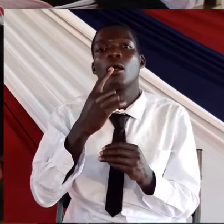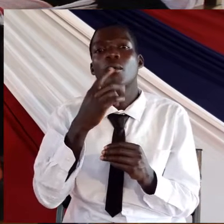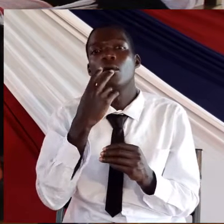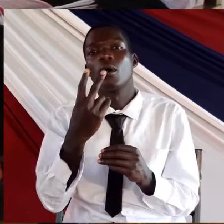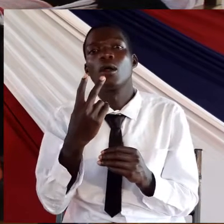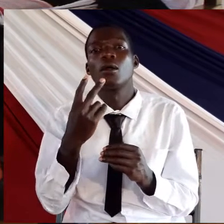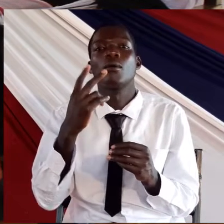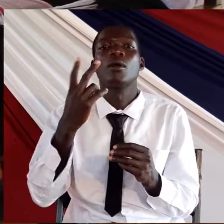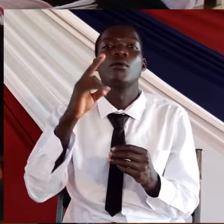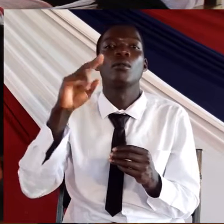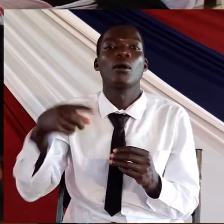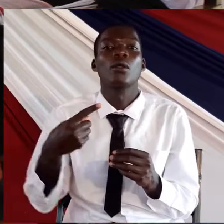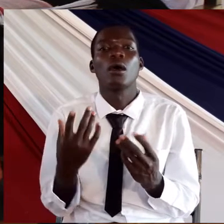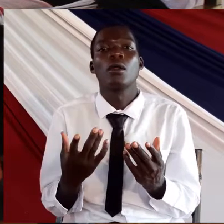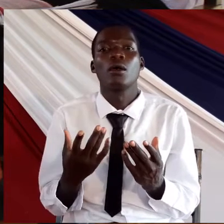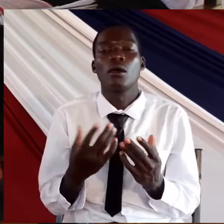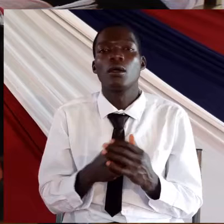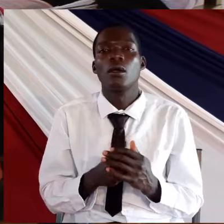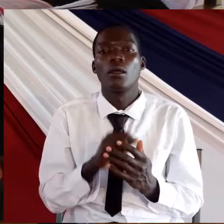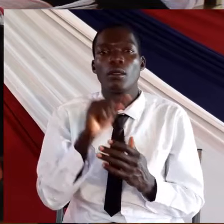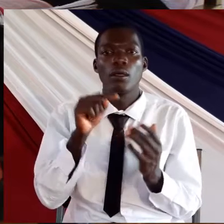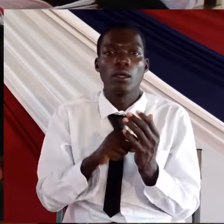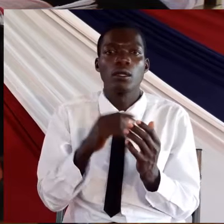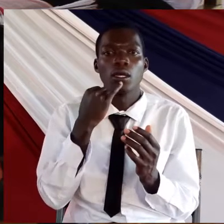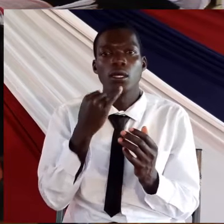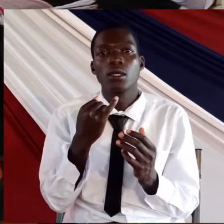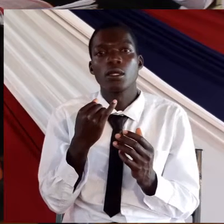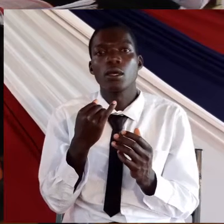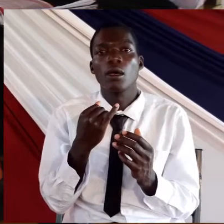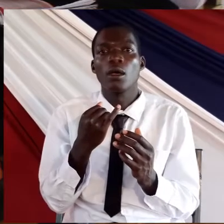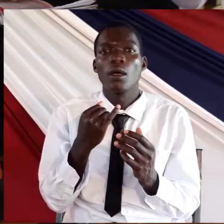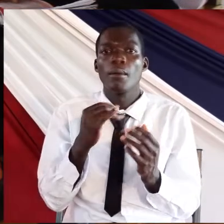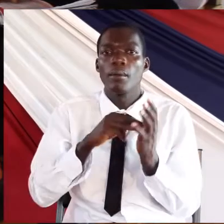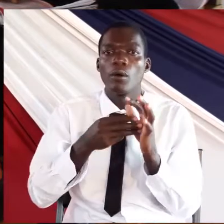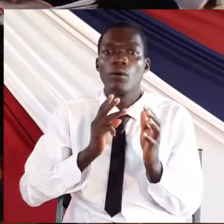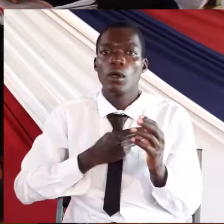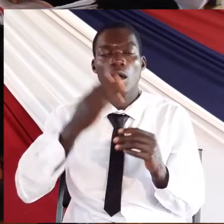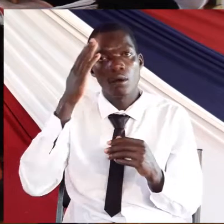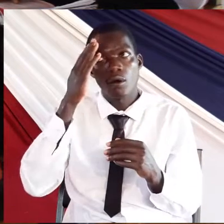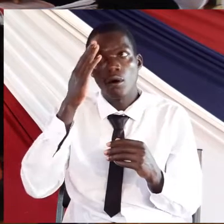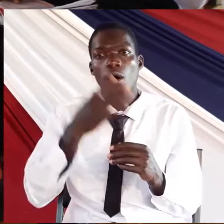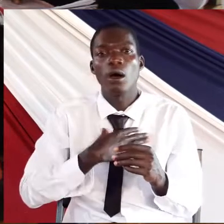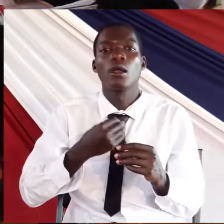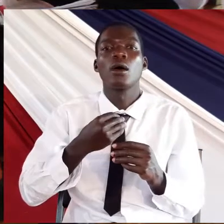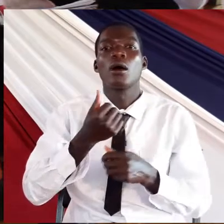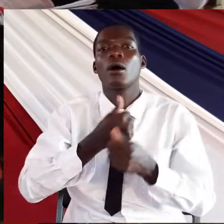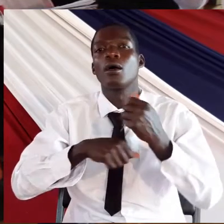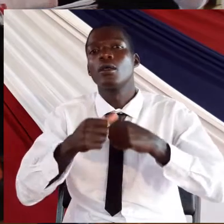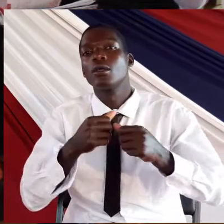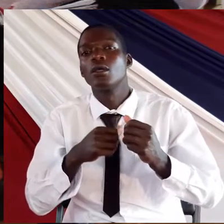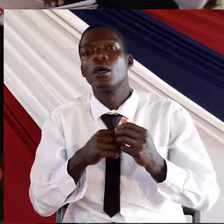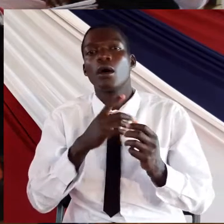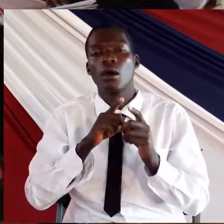200, 1,000. Right. Now, these epics, the myths that we have, though there are similarities, there are